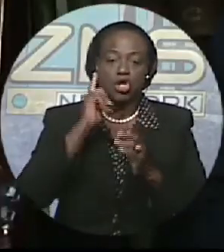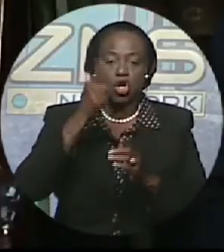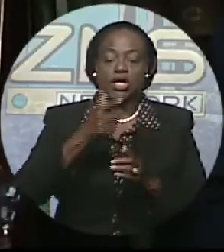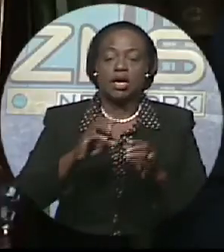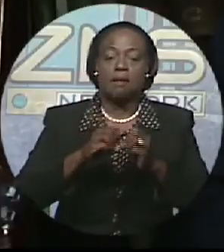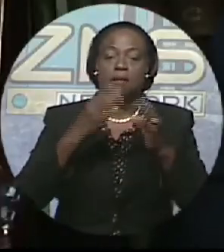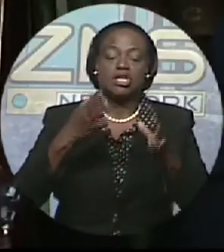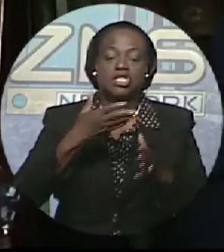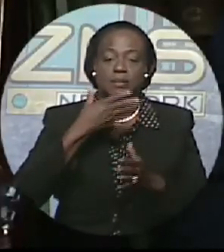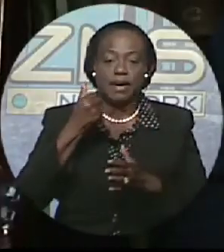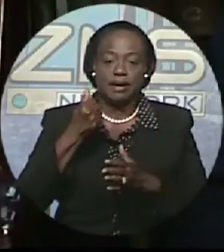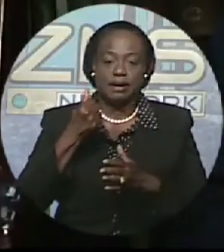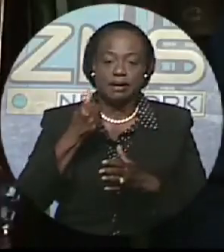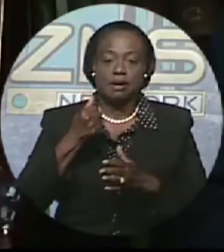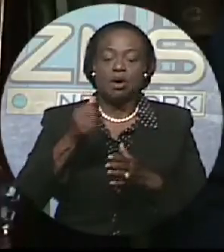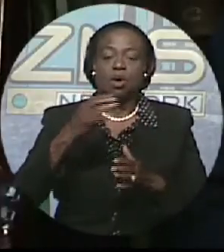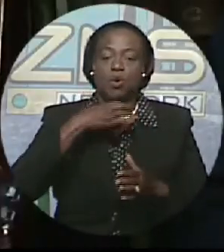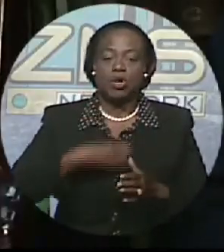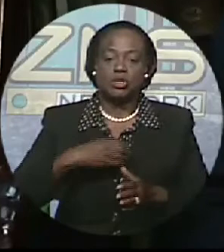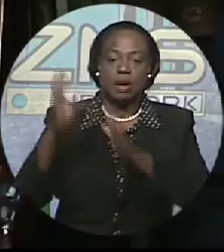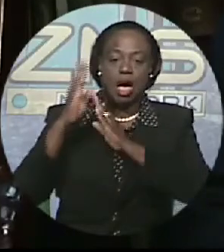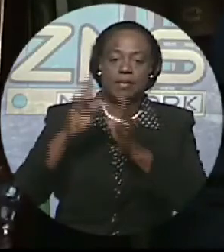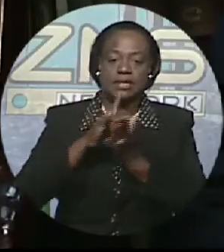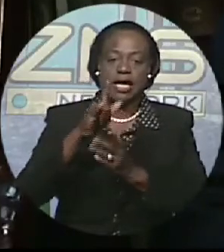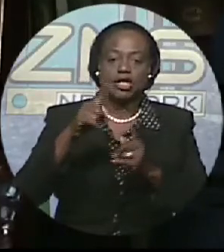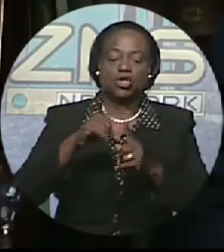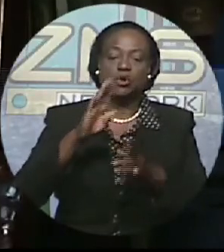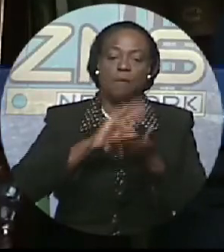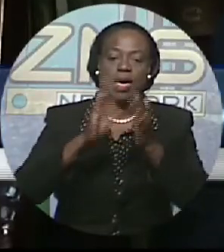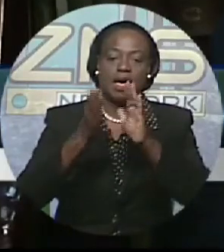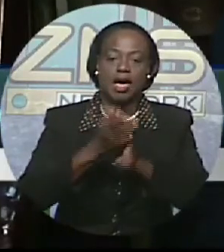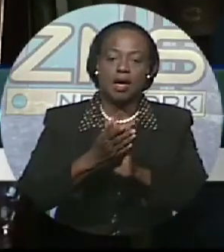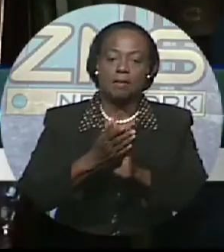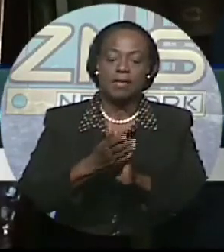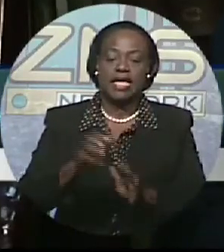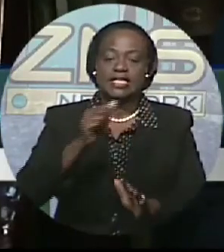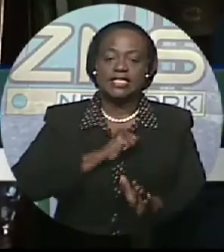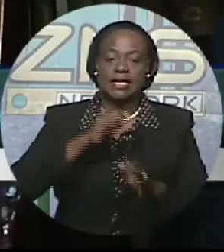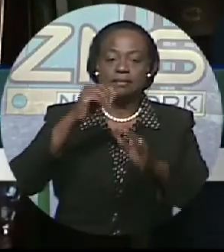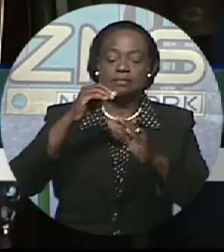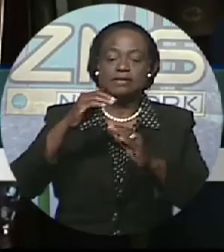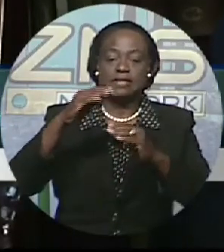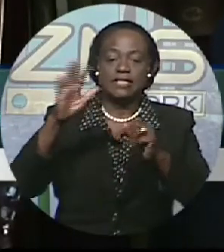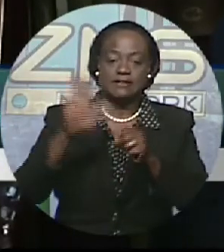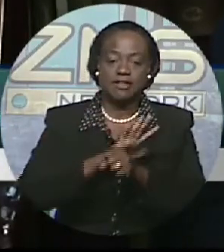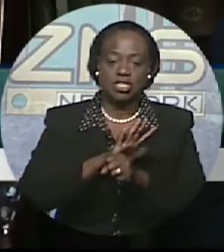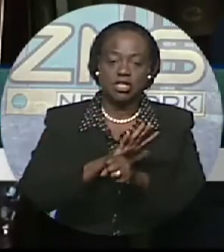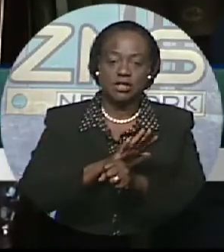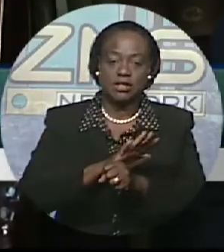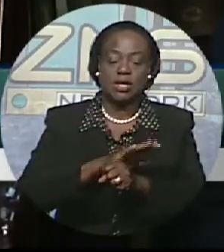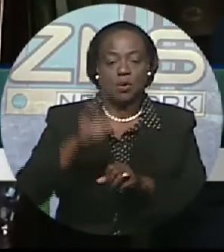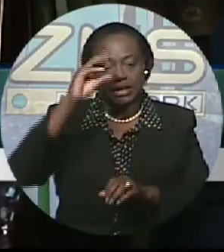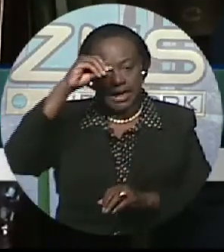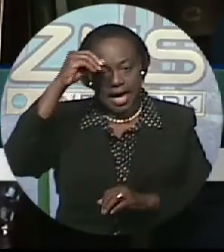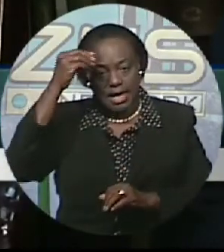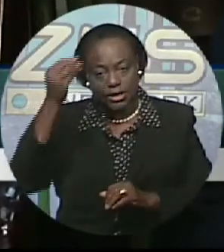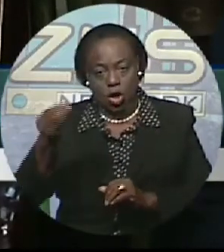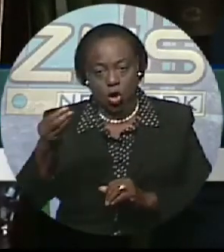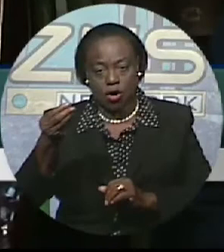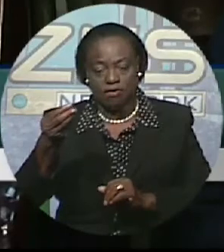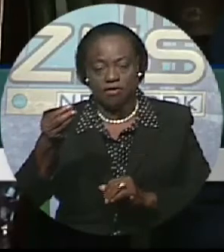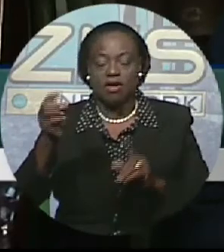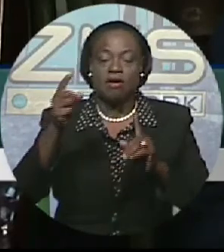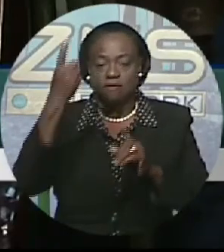Bahamasair become self-sufficient, and they're moving in that direction. But I do take my hat off for the